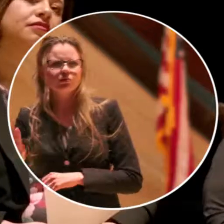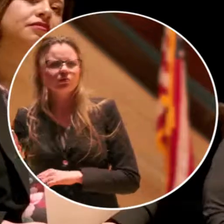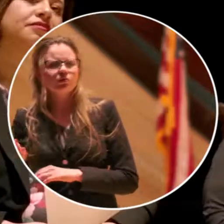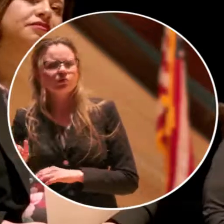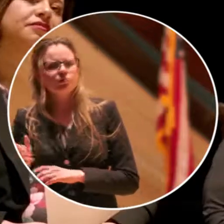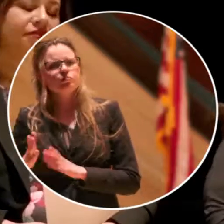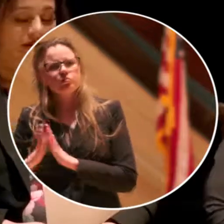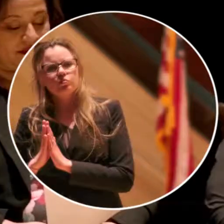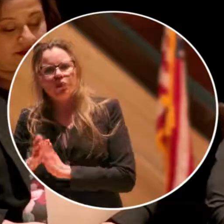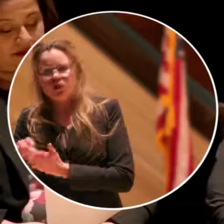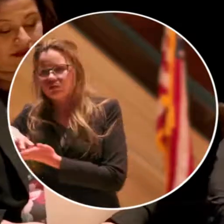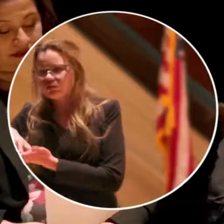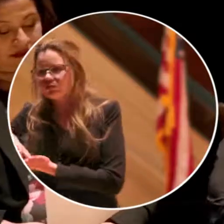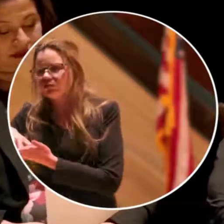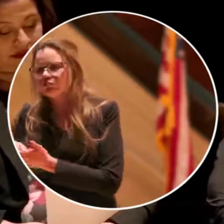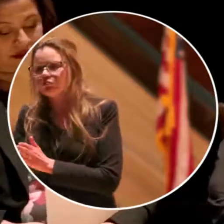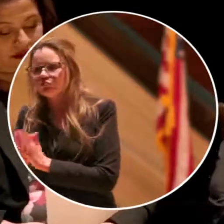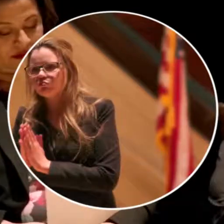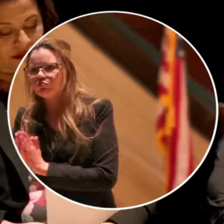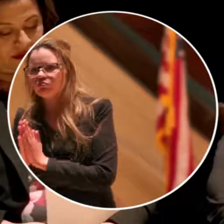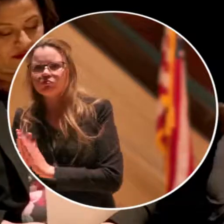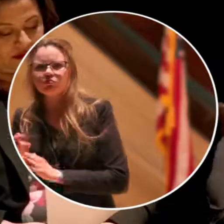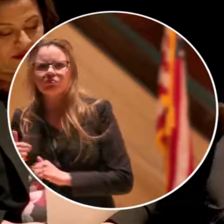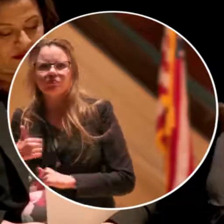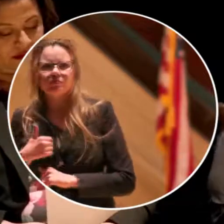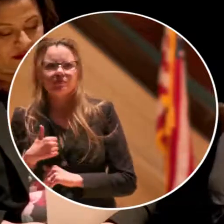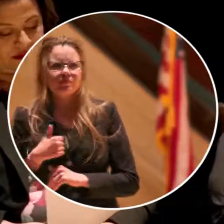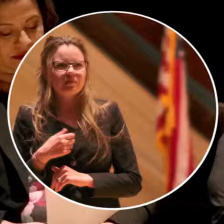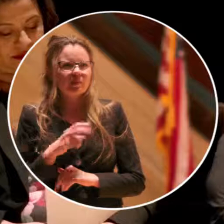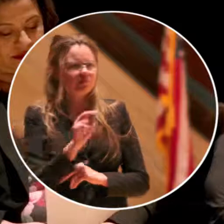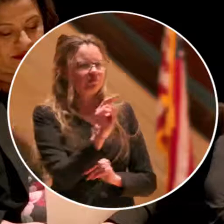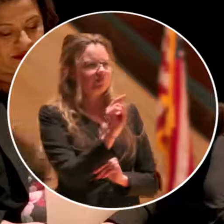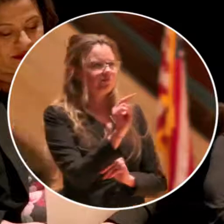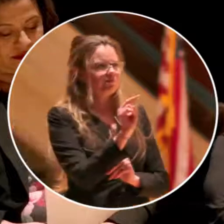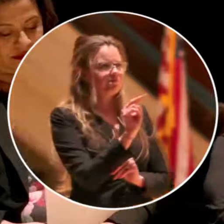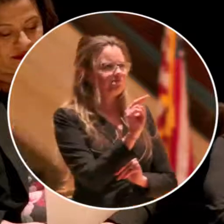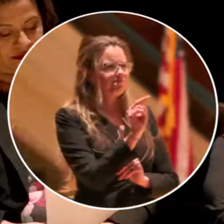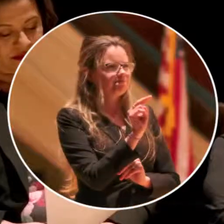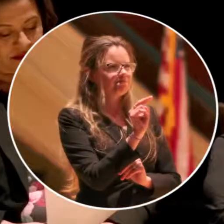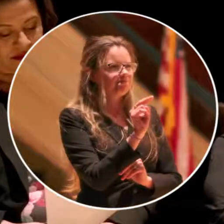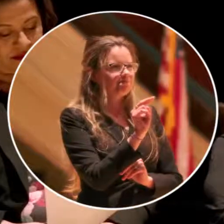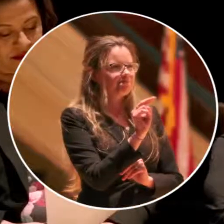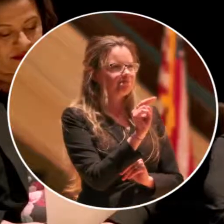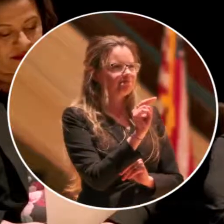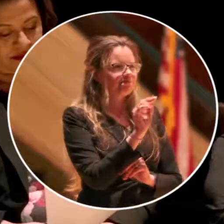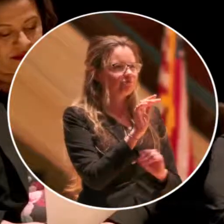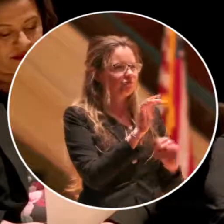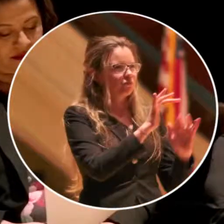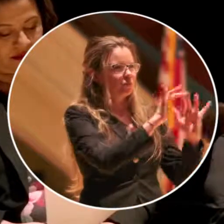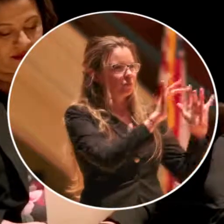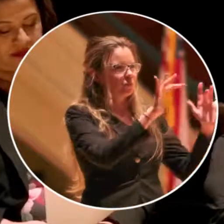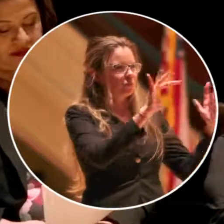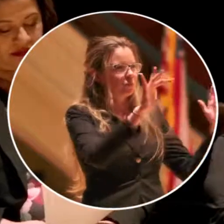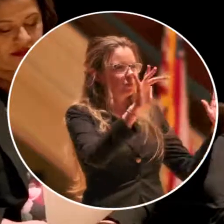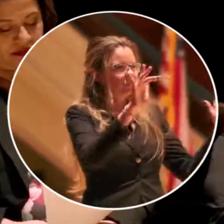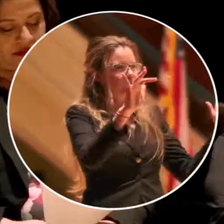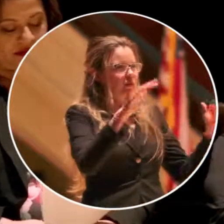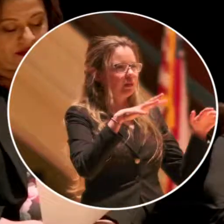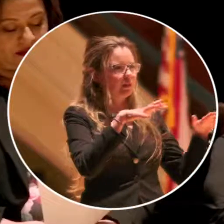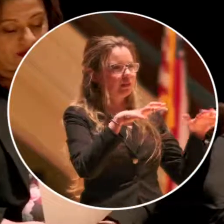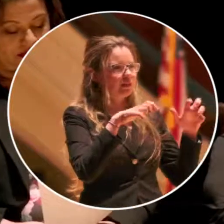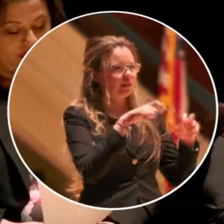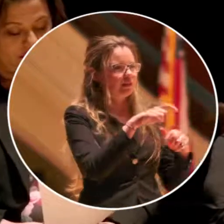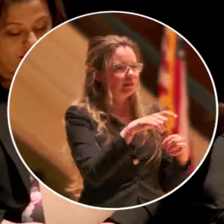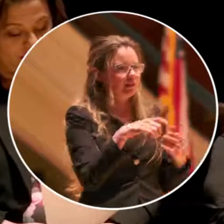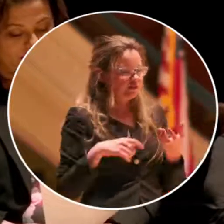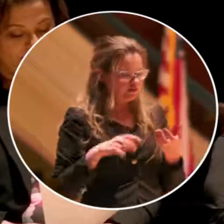her. I could only scowl at the hulking ice caps, pace the walking track, and wait for my phone